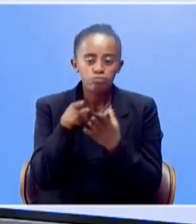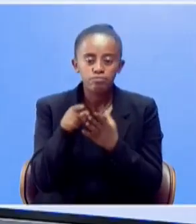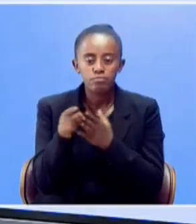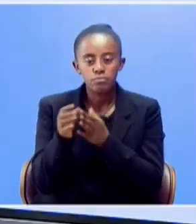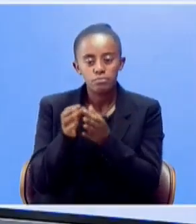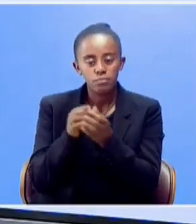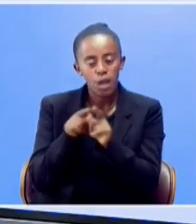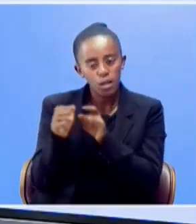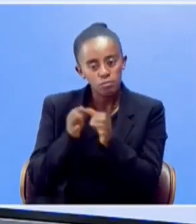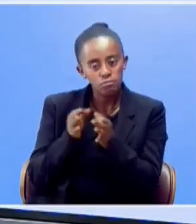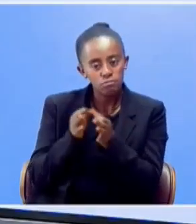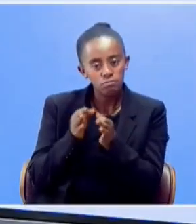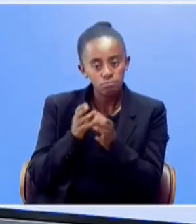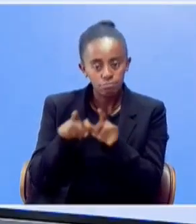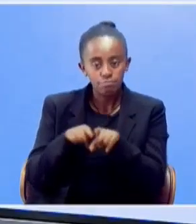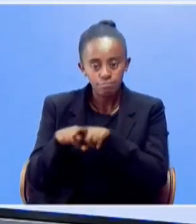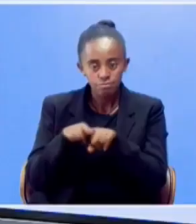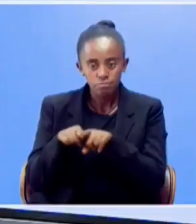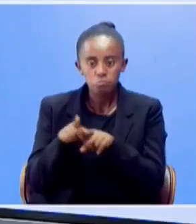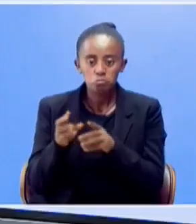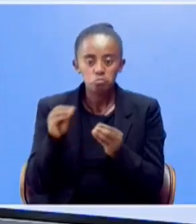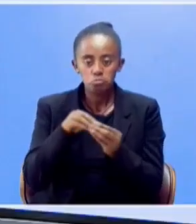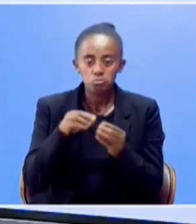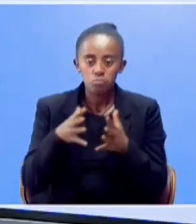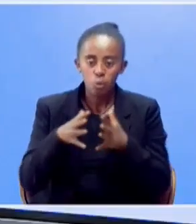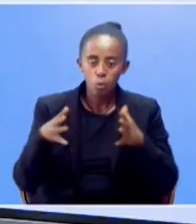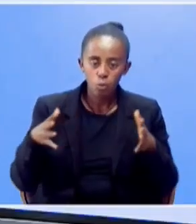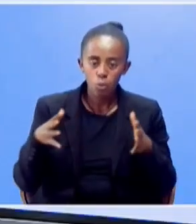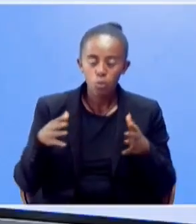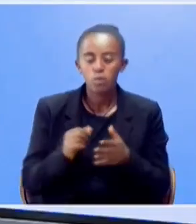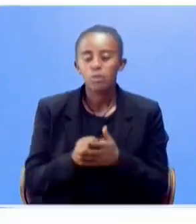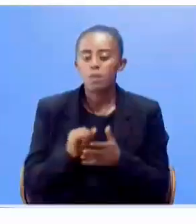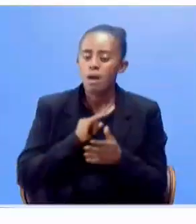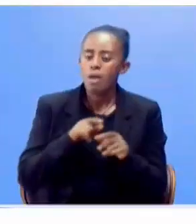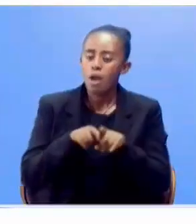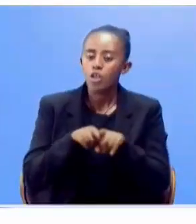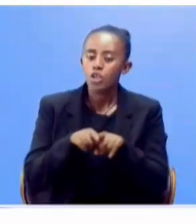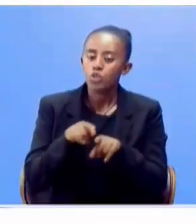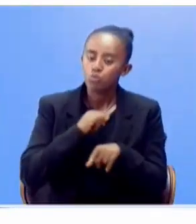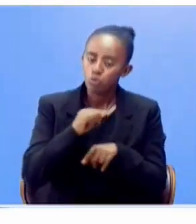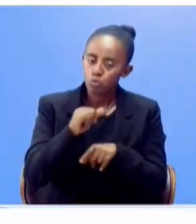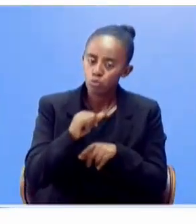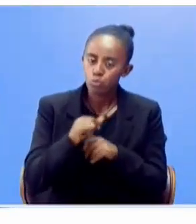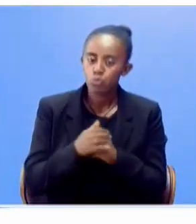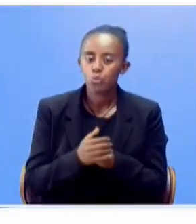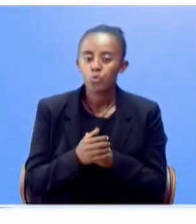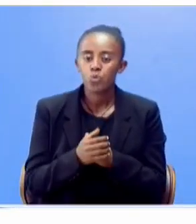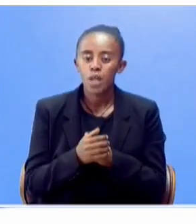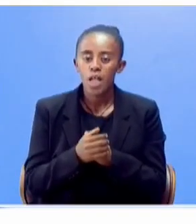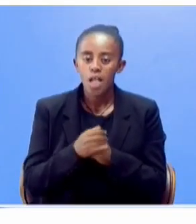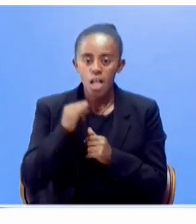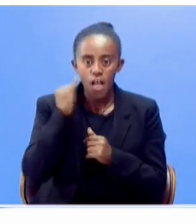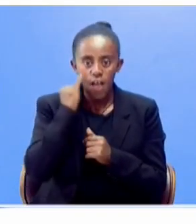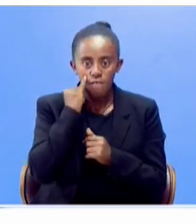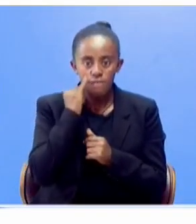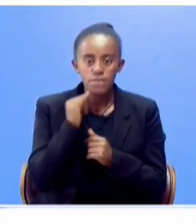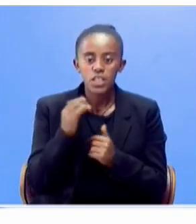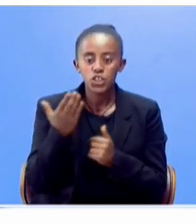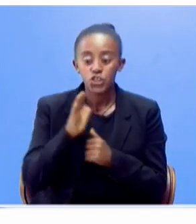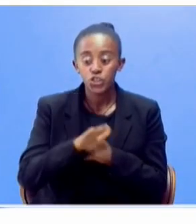this person might add something. For example, look, I agree with you. If children,